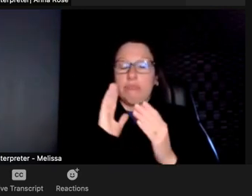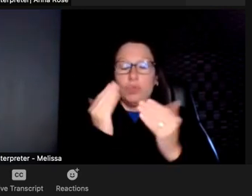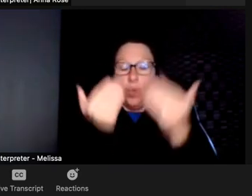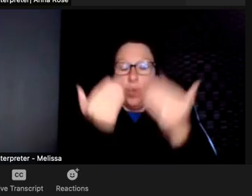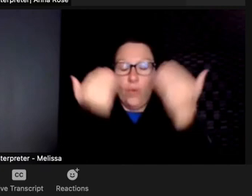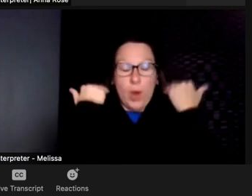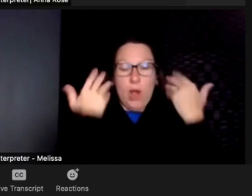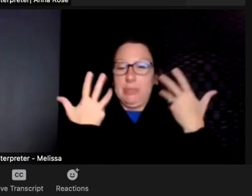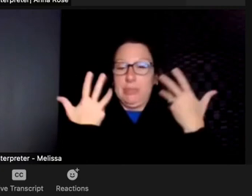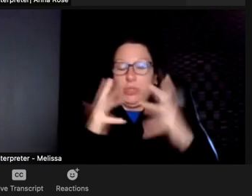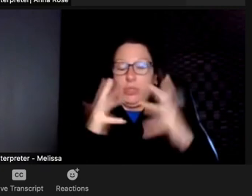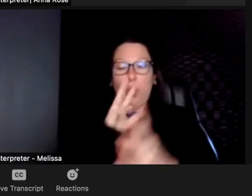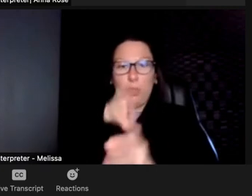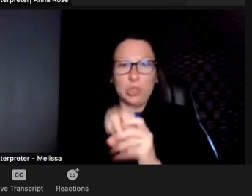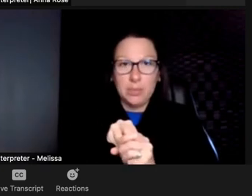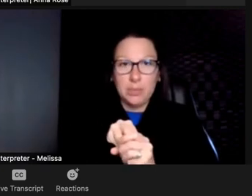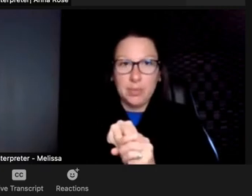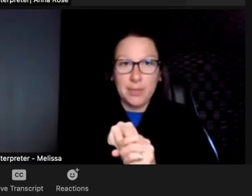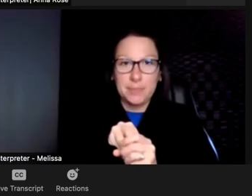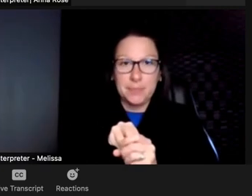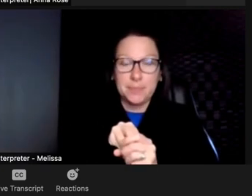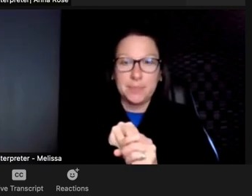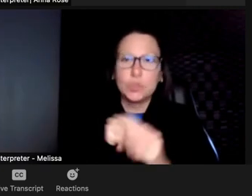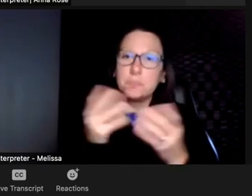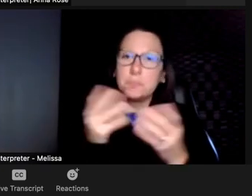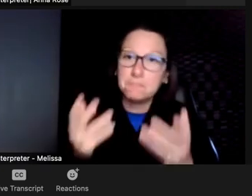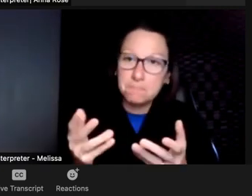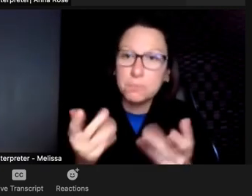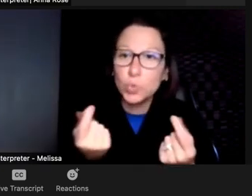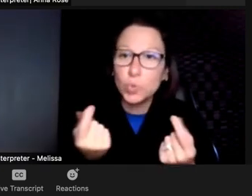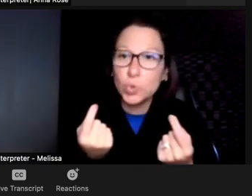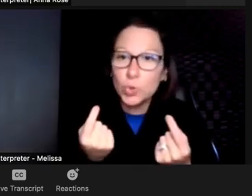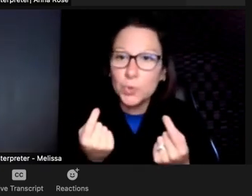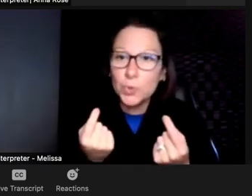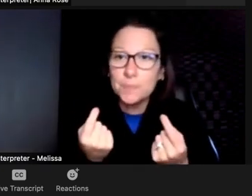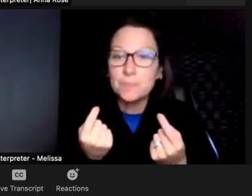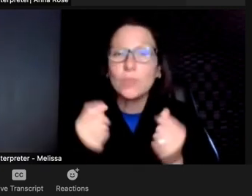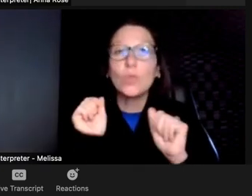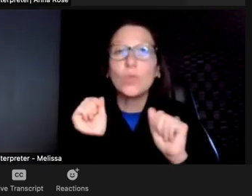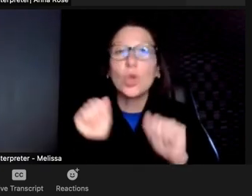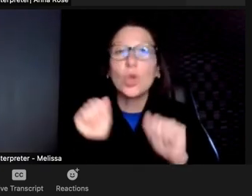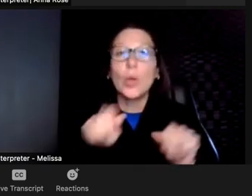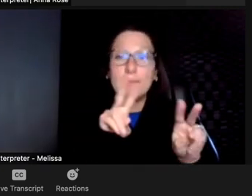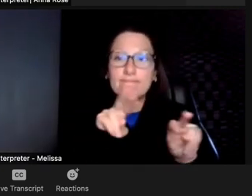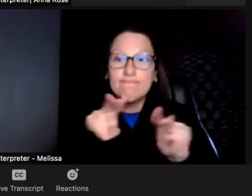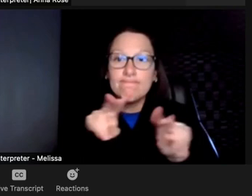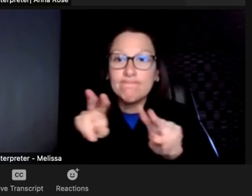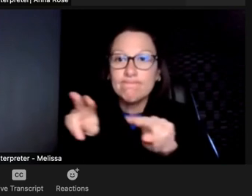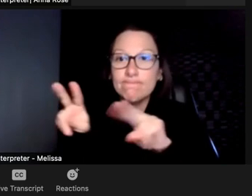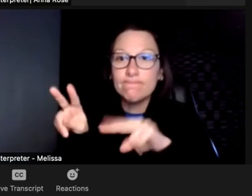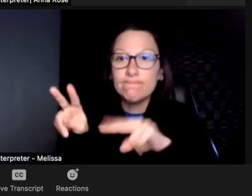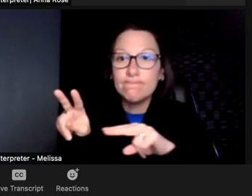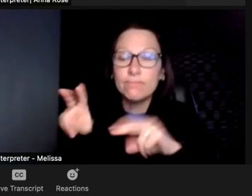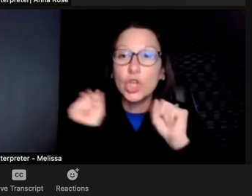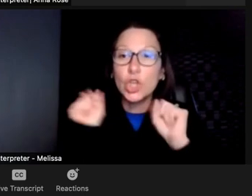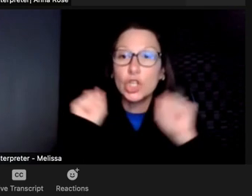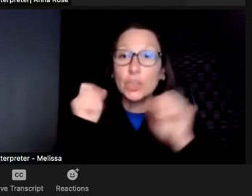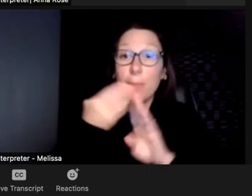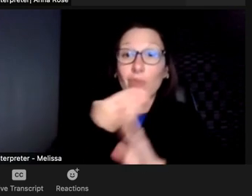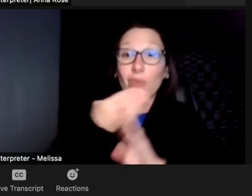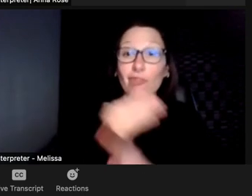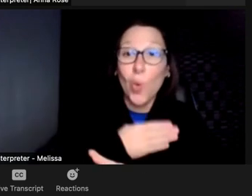some go-to things to do about that. One would be to preview the gym or get there before the activity, before the other